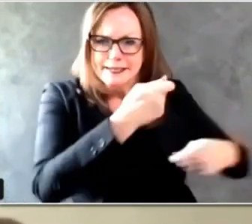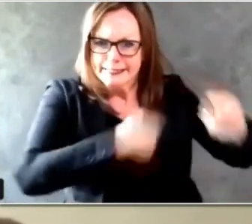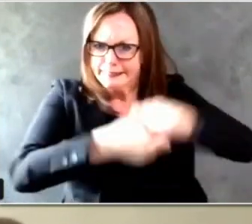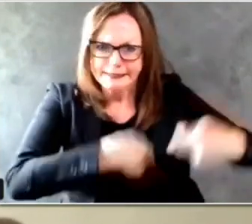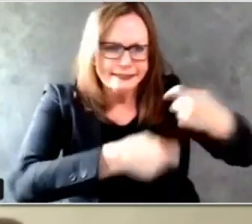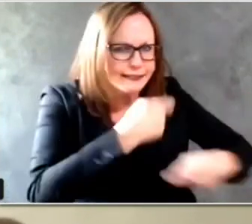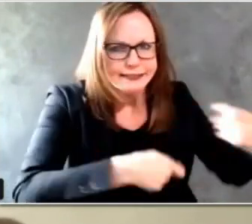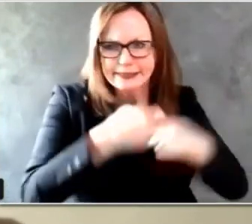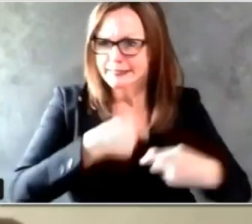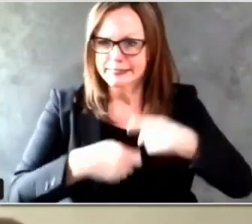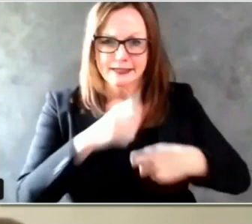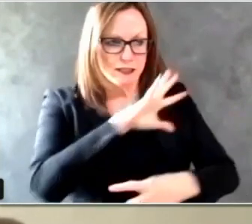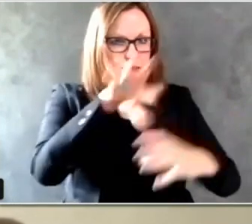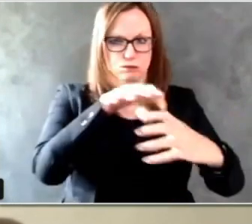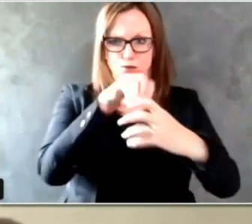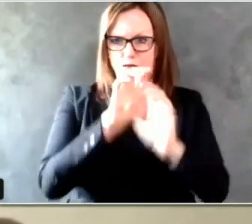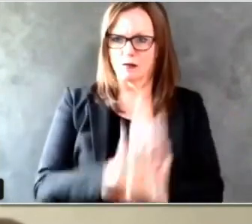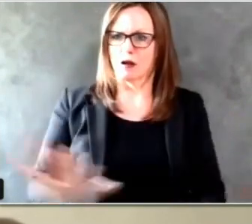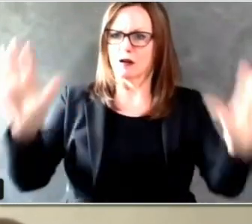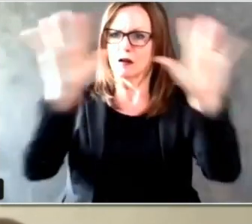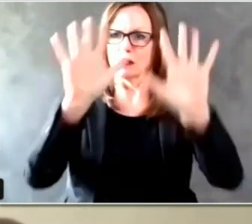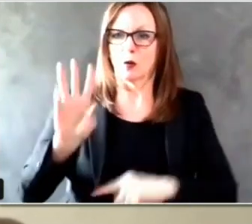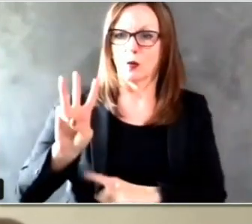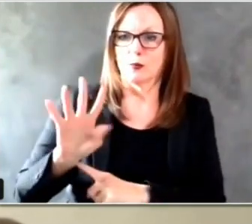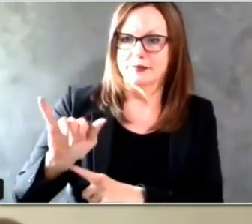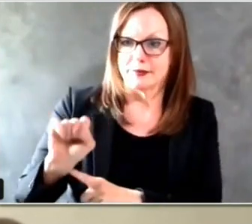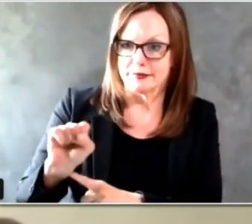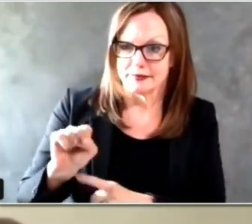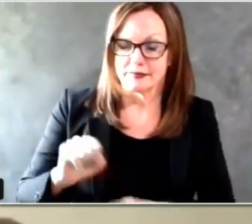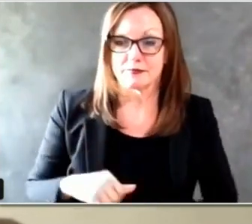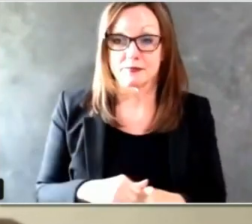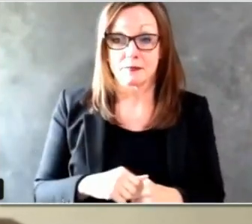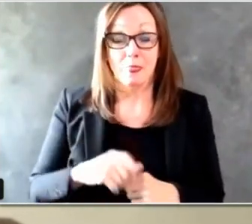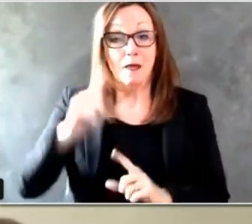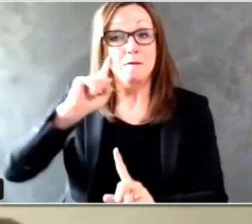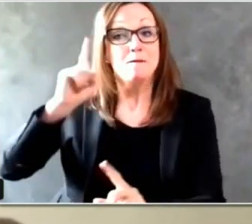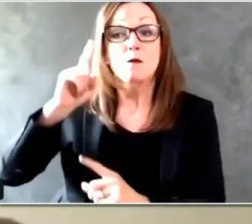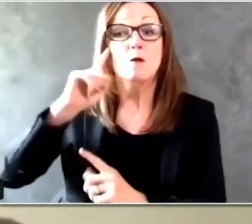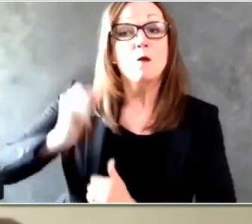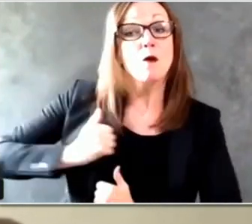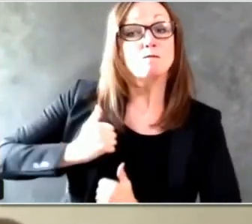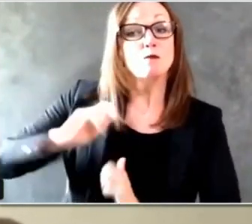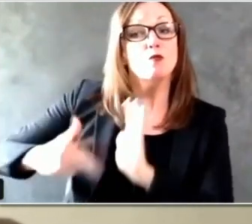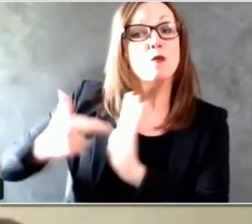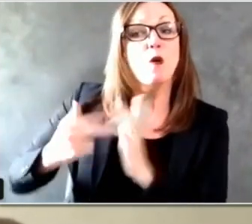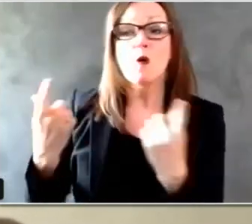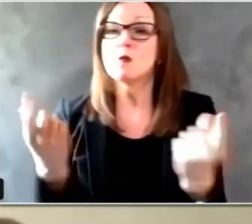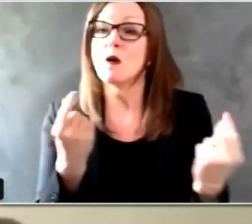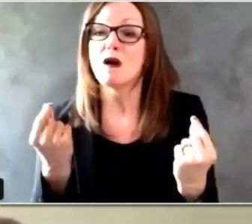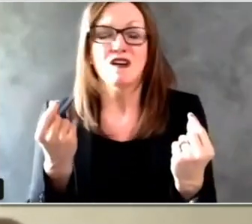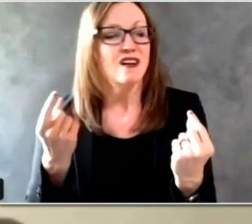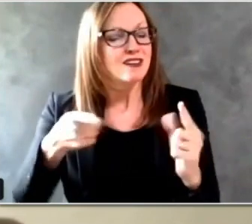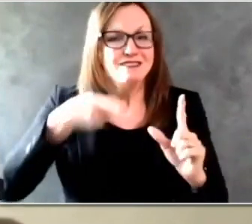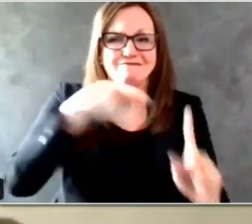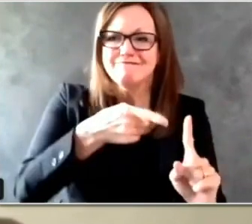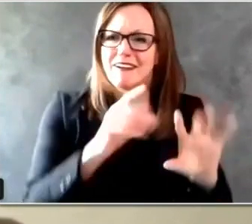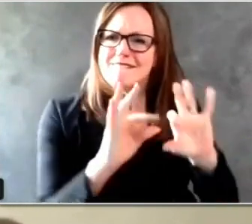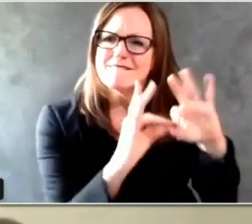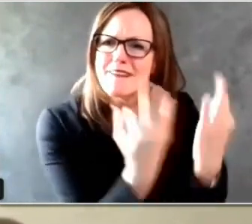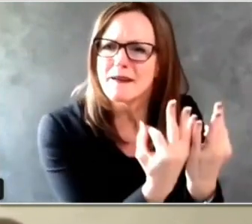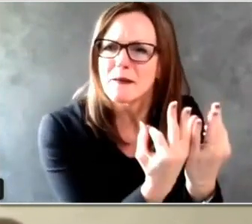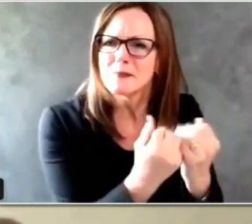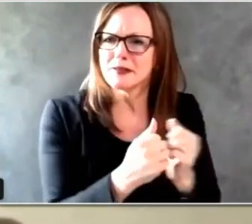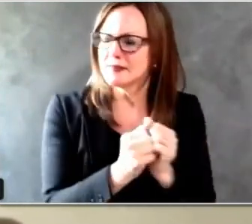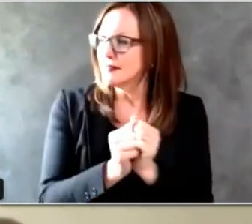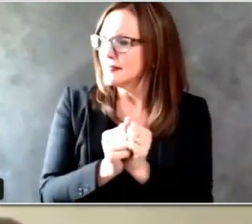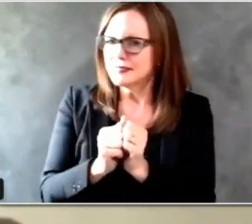neighbors, families, coworkers, and friends. It hasn't been an easy road, and the response has grown over time. And